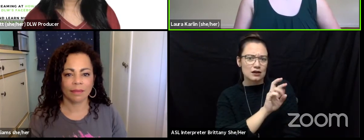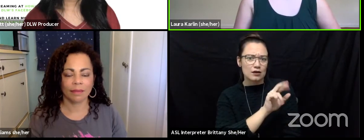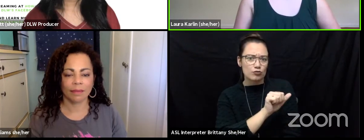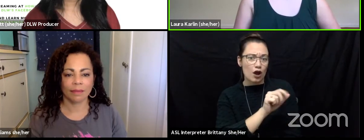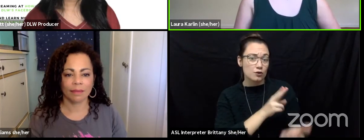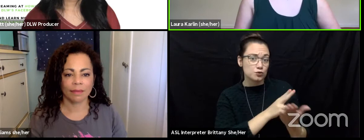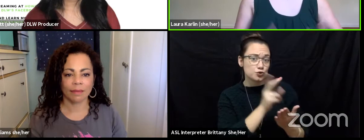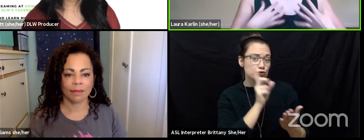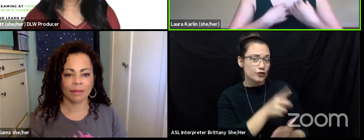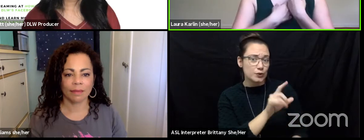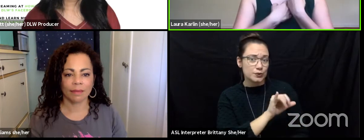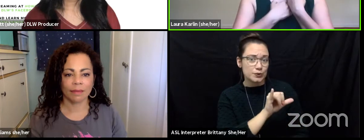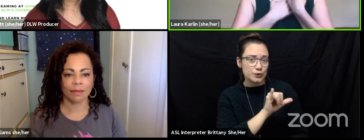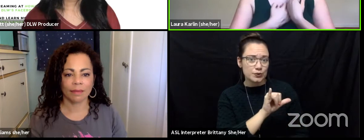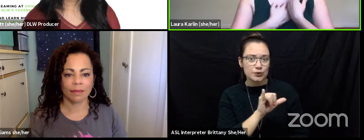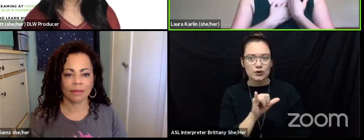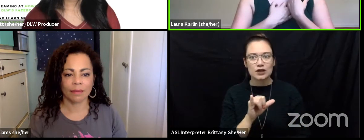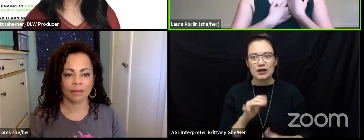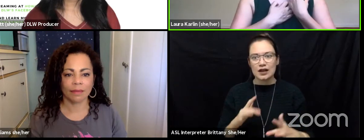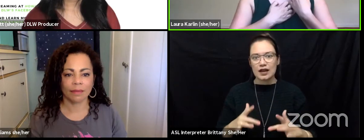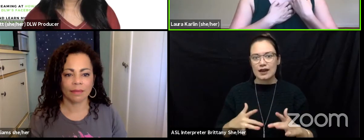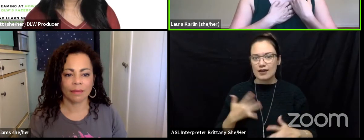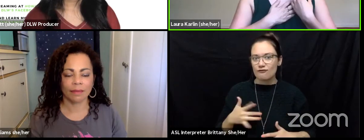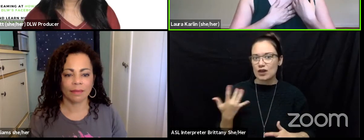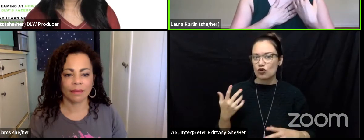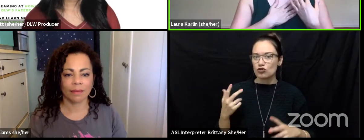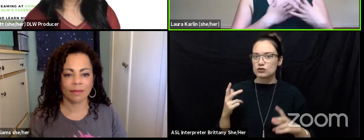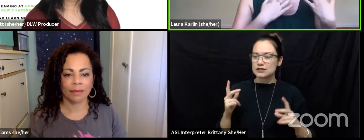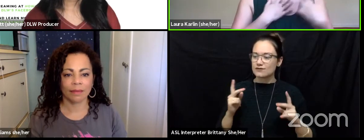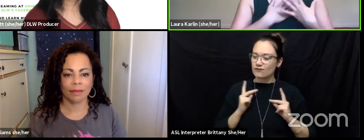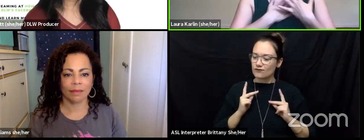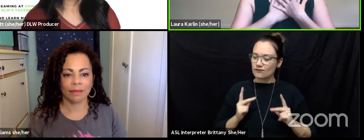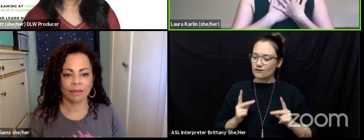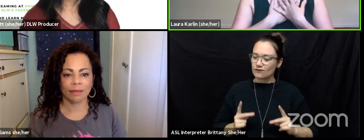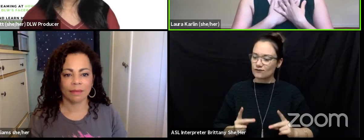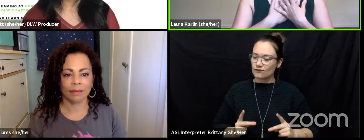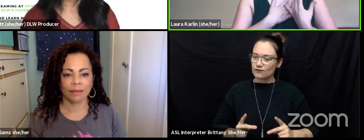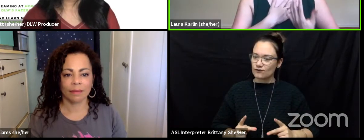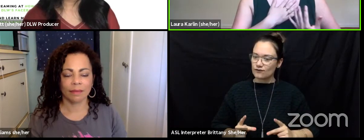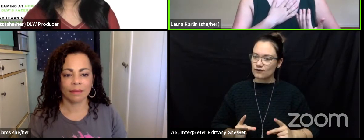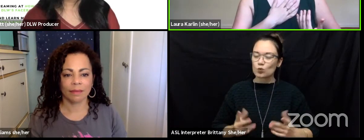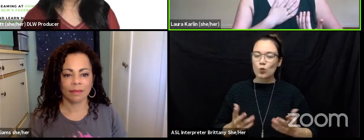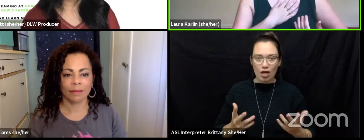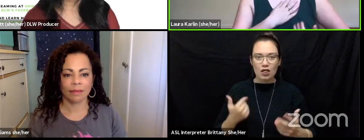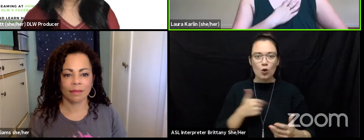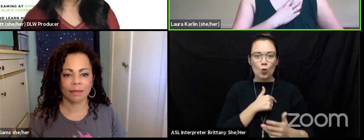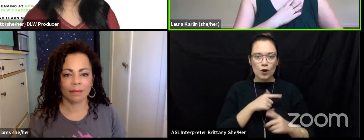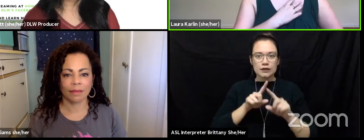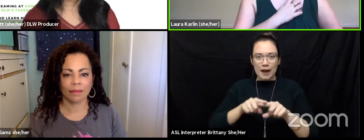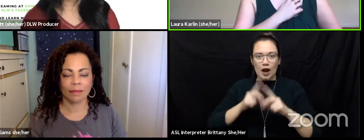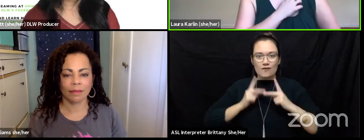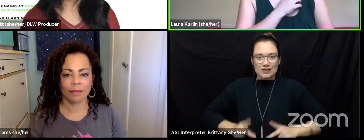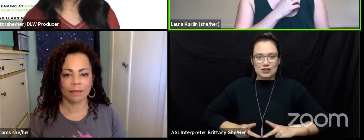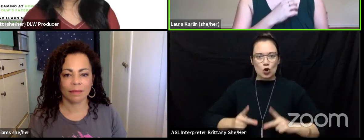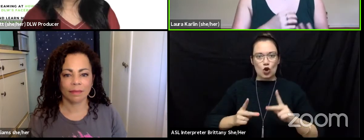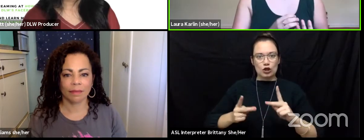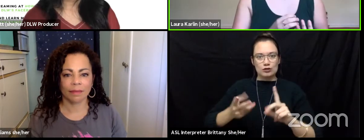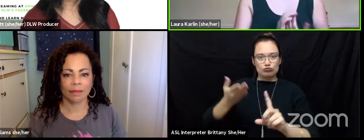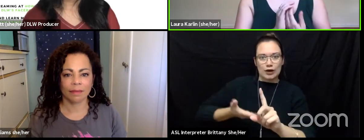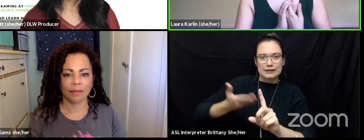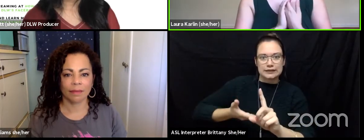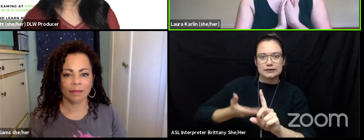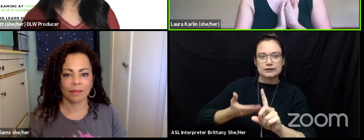is feels so physically or dependent on physical presence in a lot